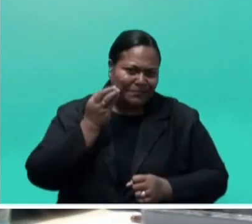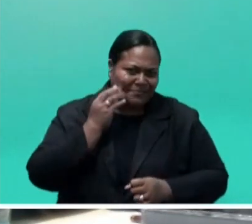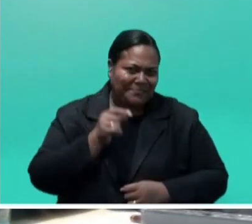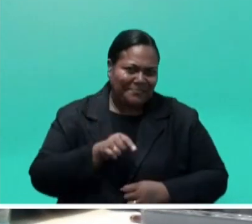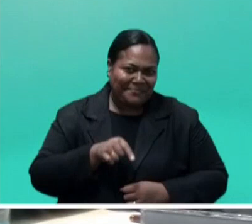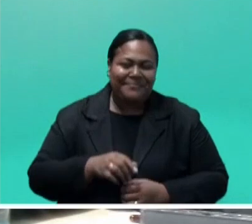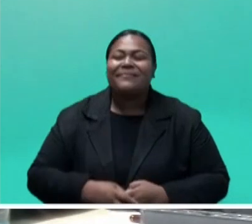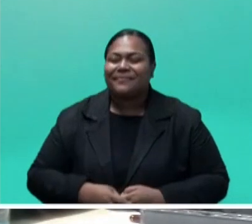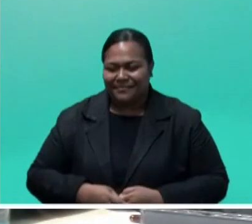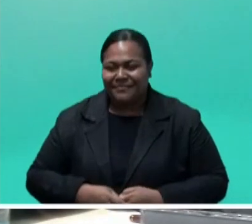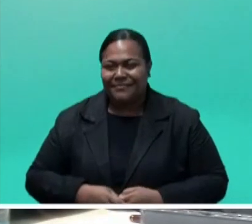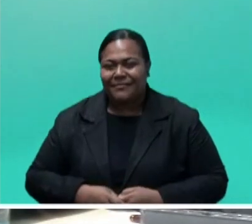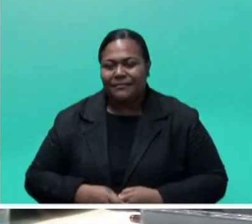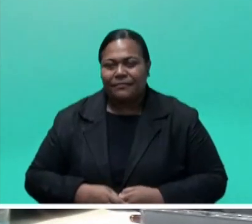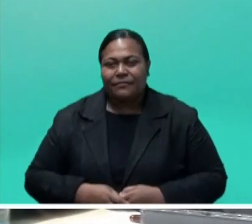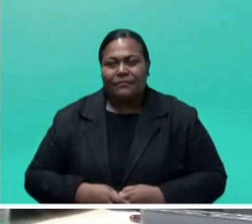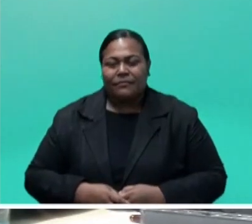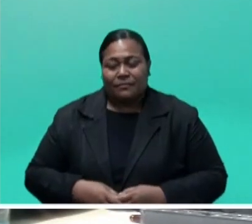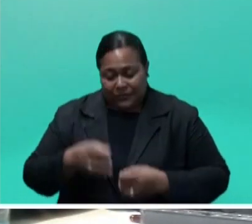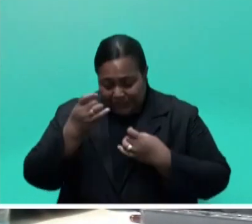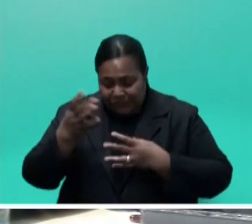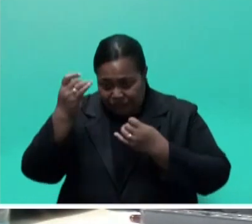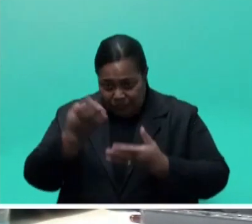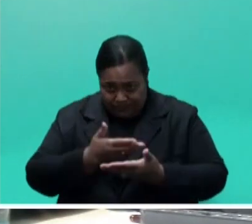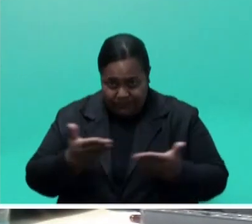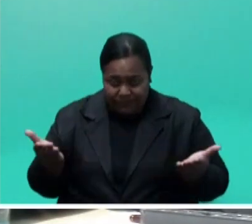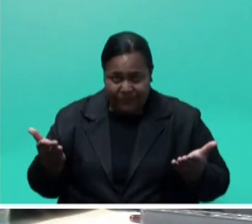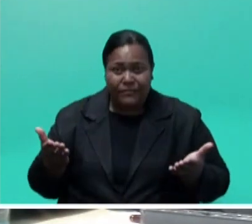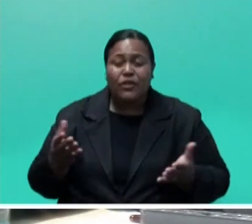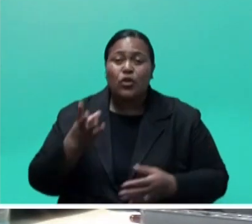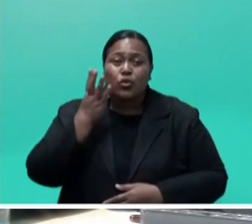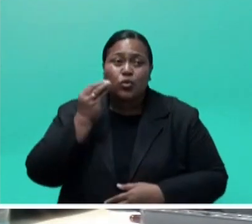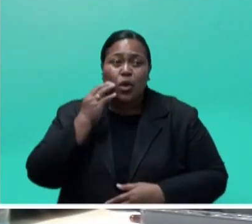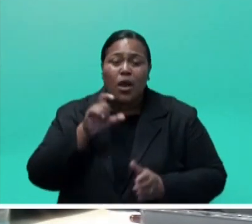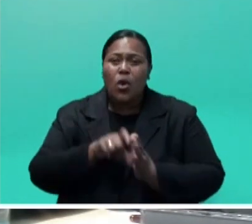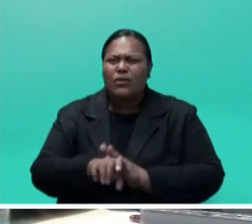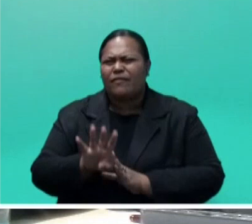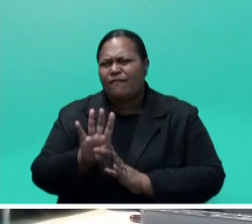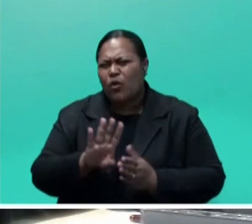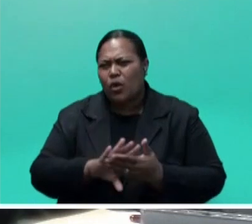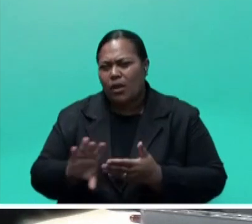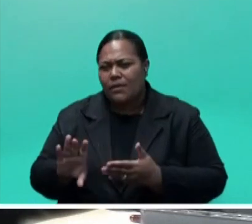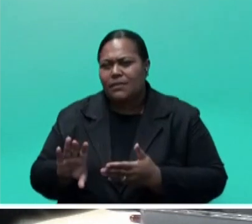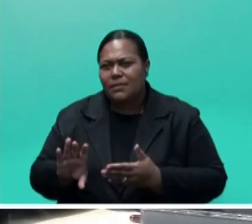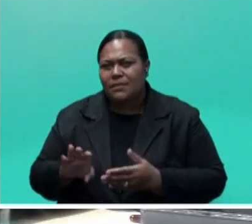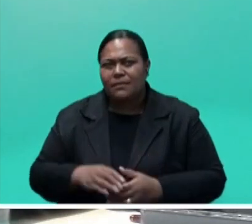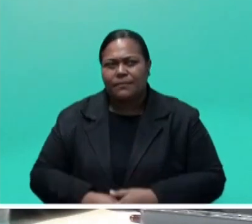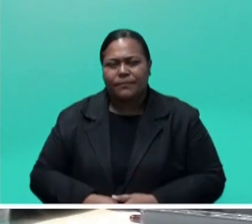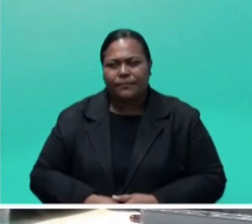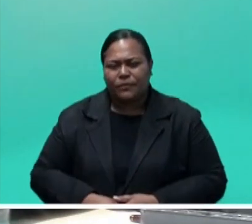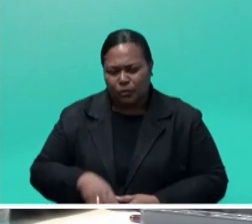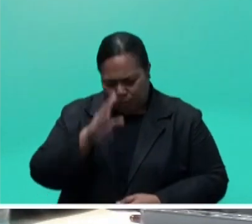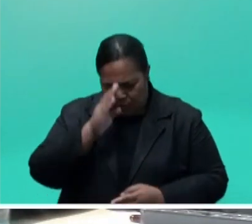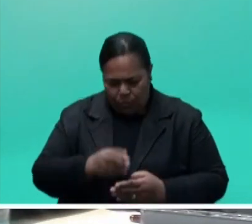had informed this August House, that the sugar price is currently quite favorable and likely to remain positive in the future